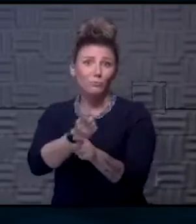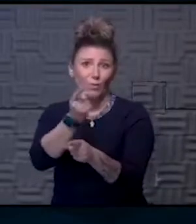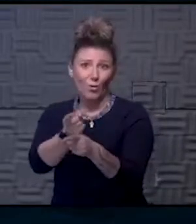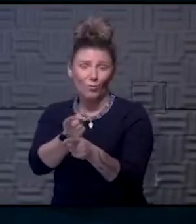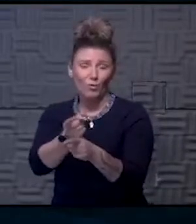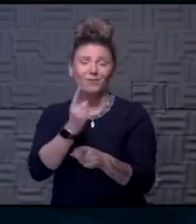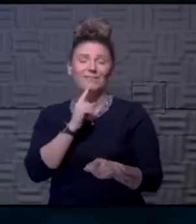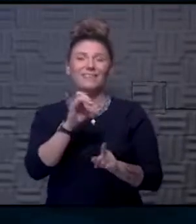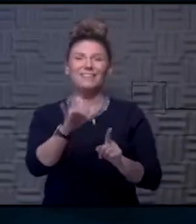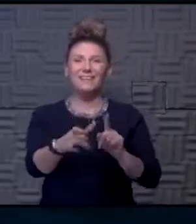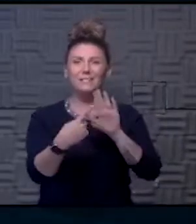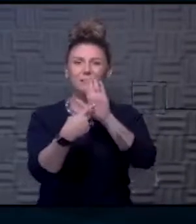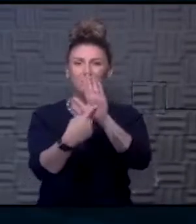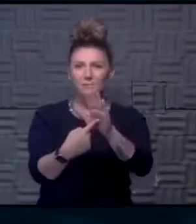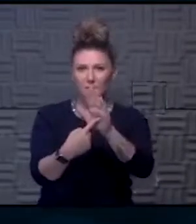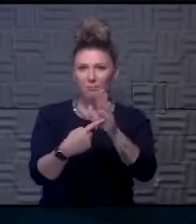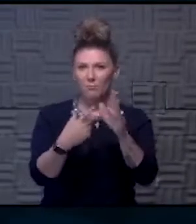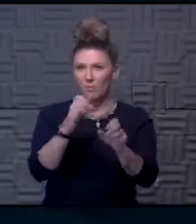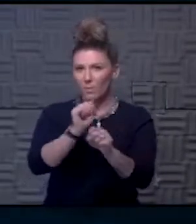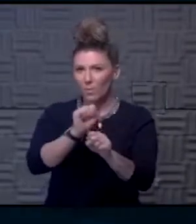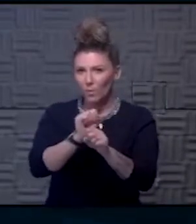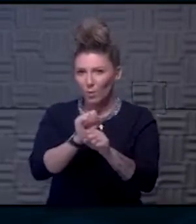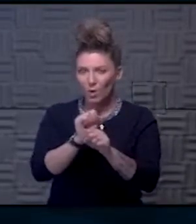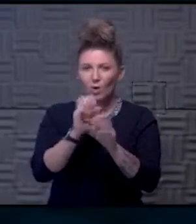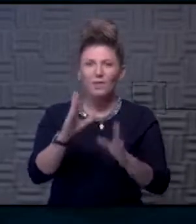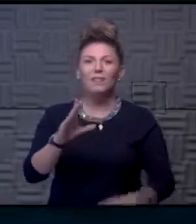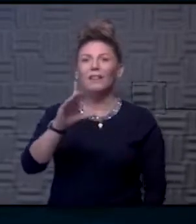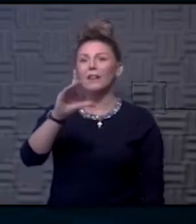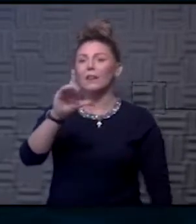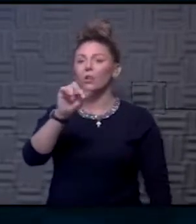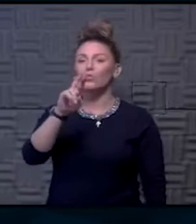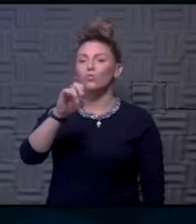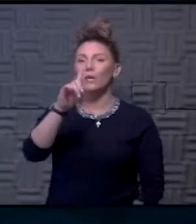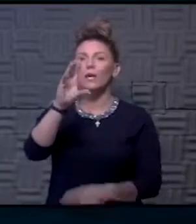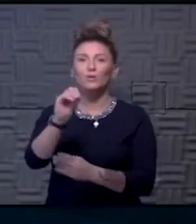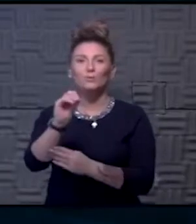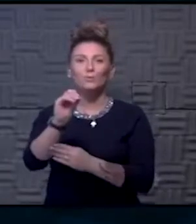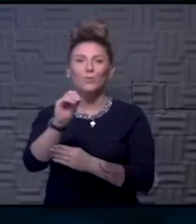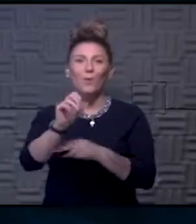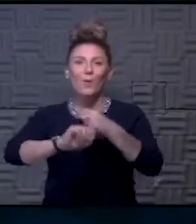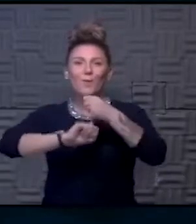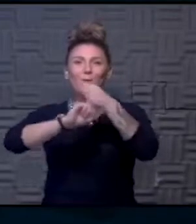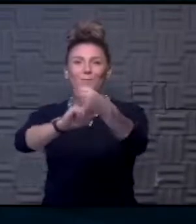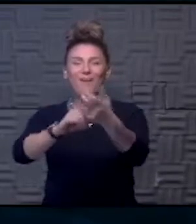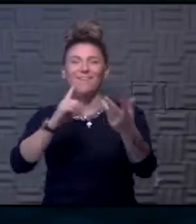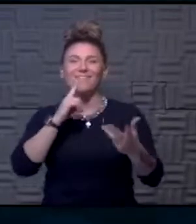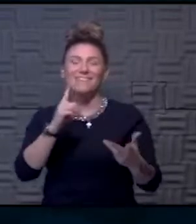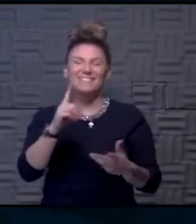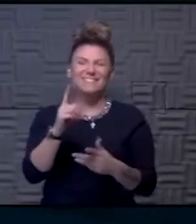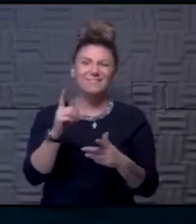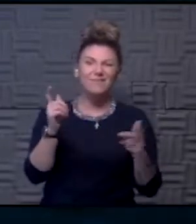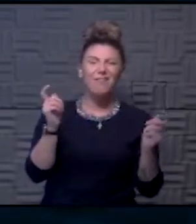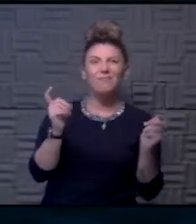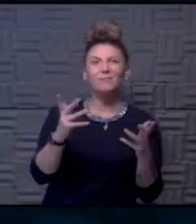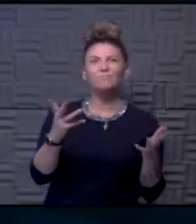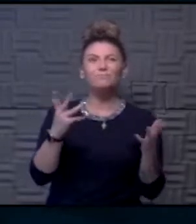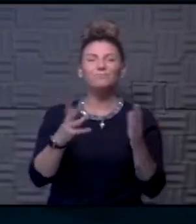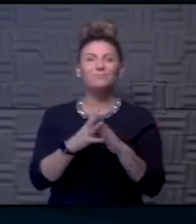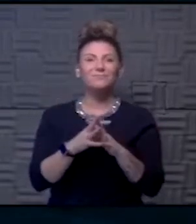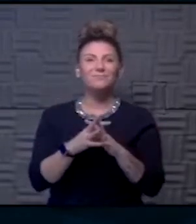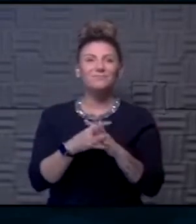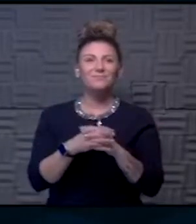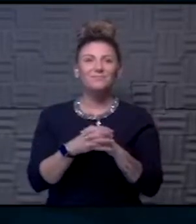the work that we've been doing. That's the Lorito campaign. Lorito is this little parrot. It's the cousin of